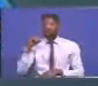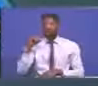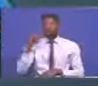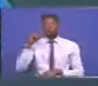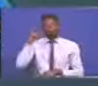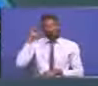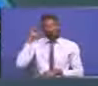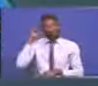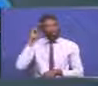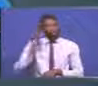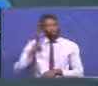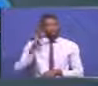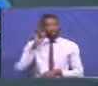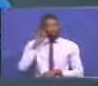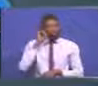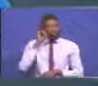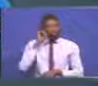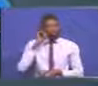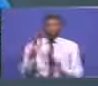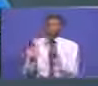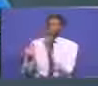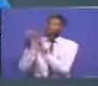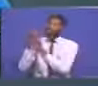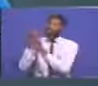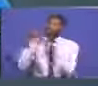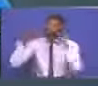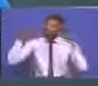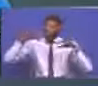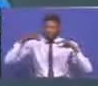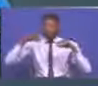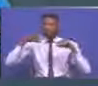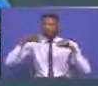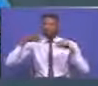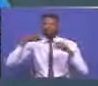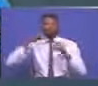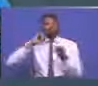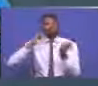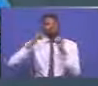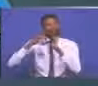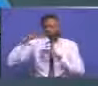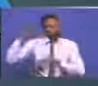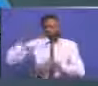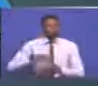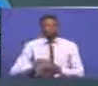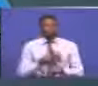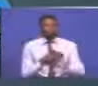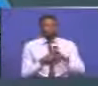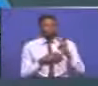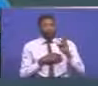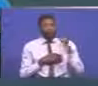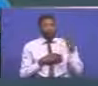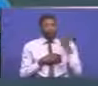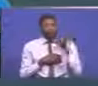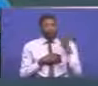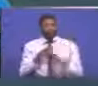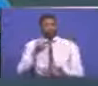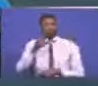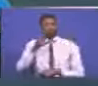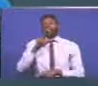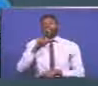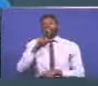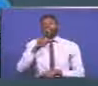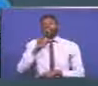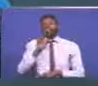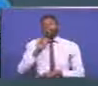Isiolo experience rains in the morning accompanied by sunny intervals. In western Nyanza all the way to Lodo and the Lake Turkana